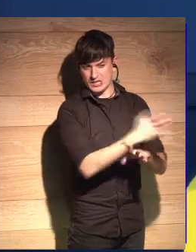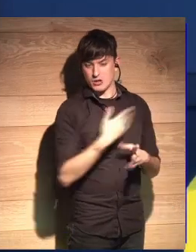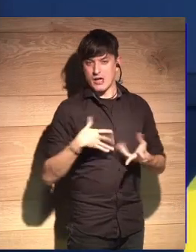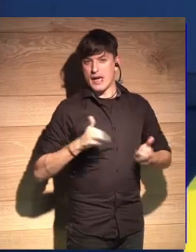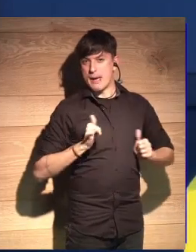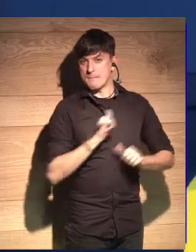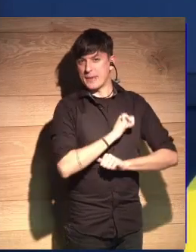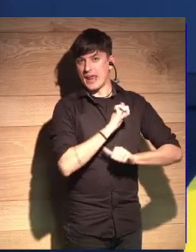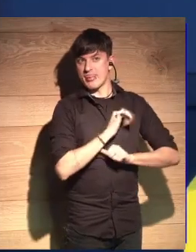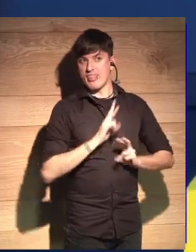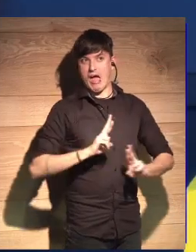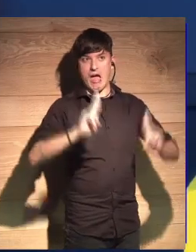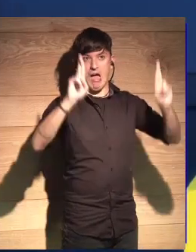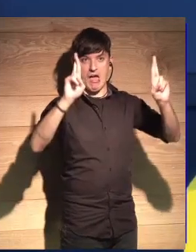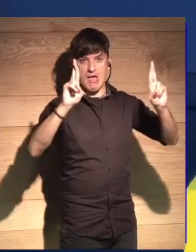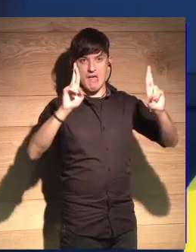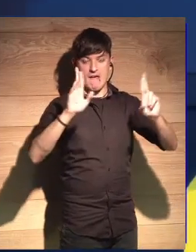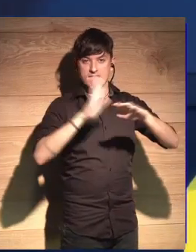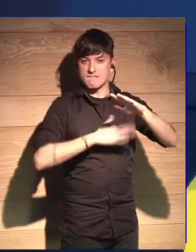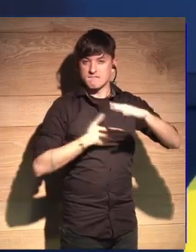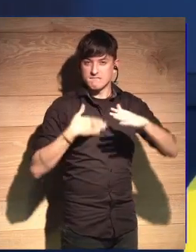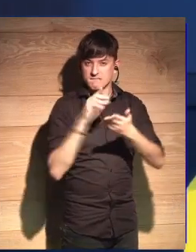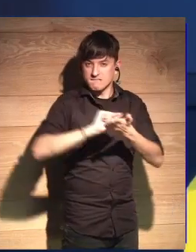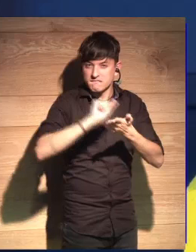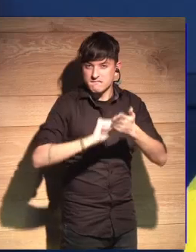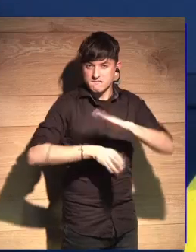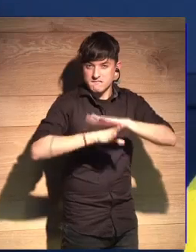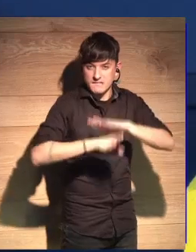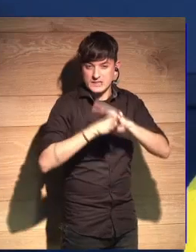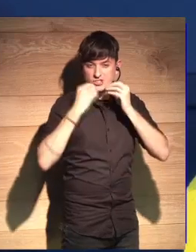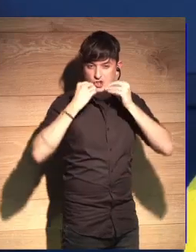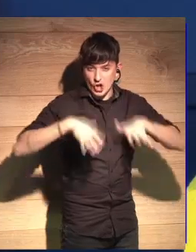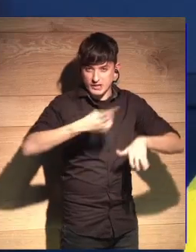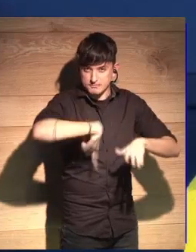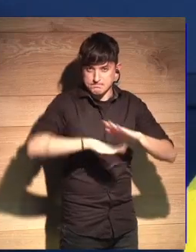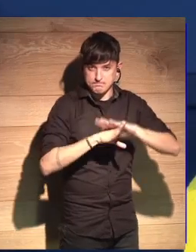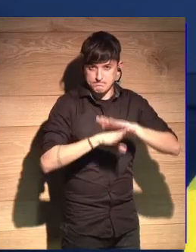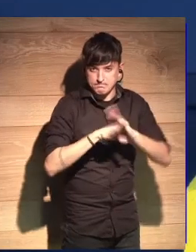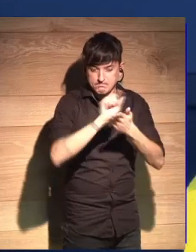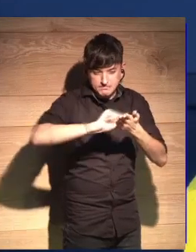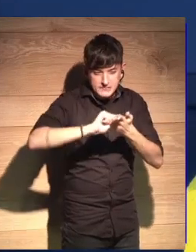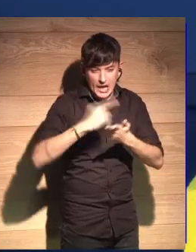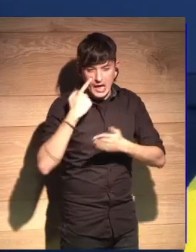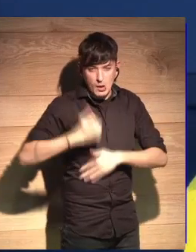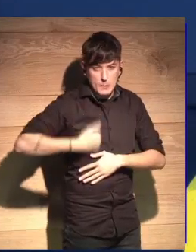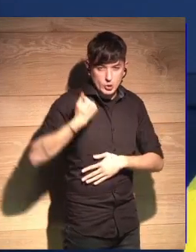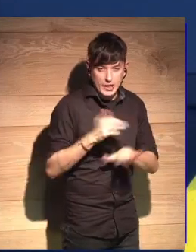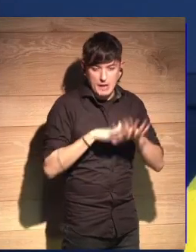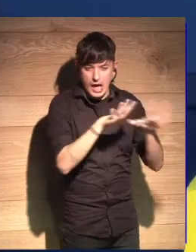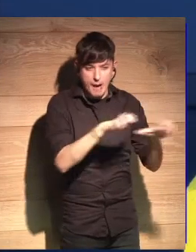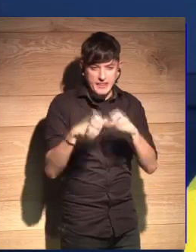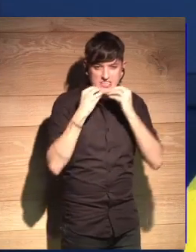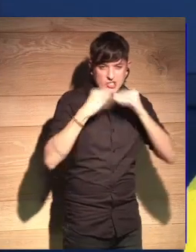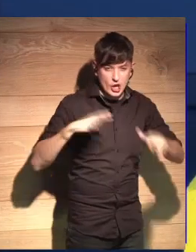not renounce hope, but on the contrary, to continue writing about our history and give us